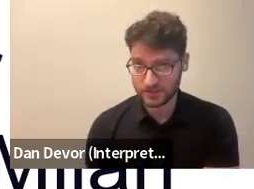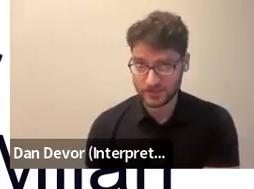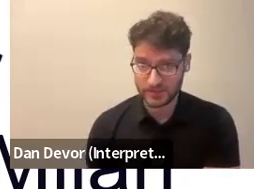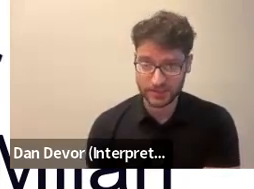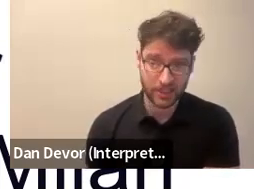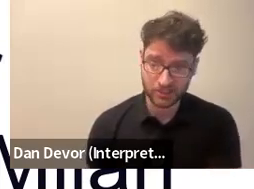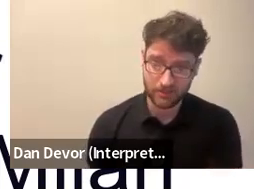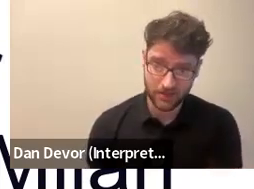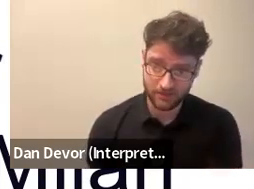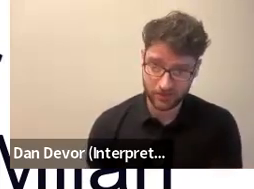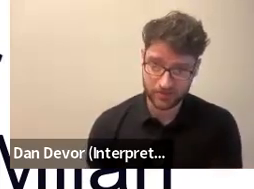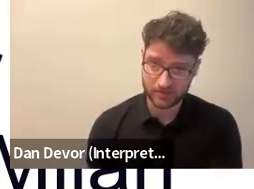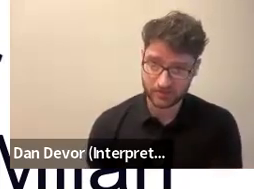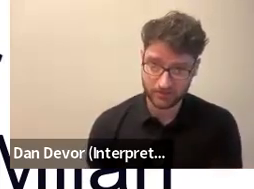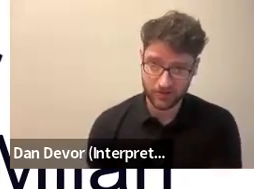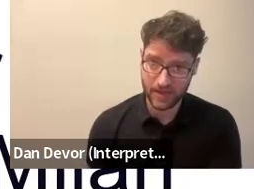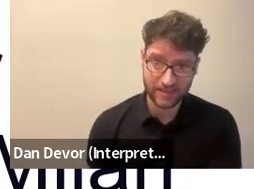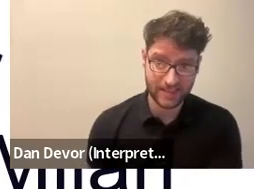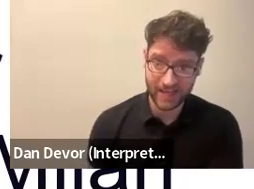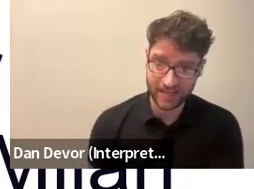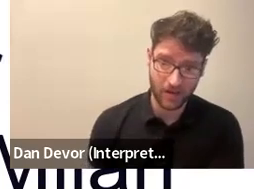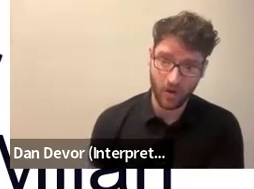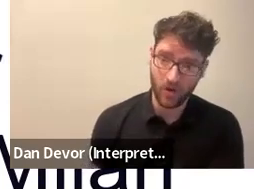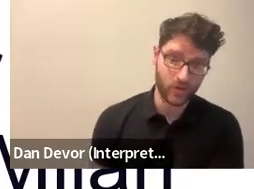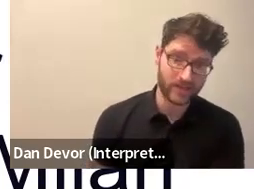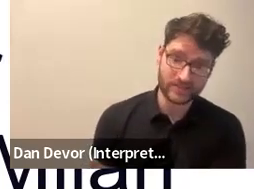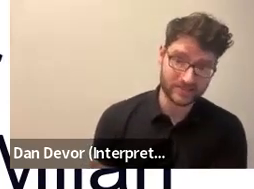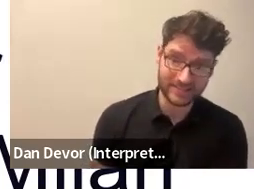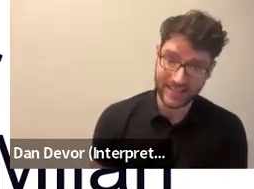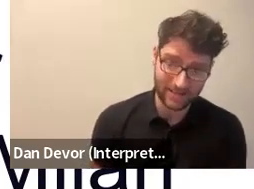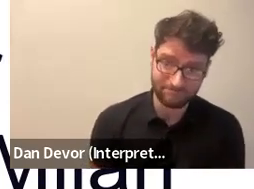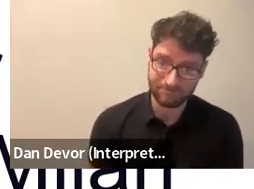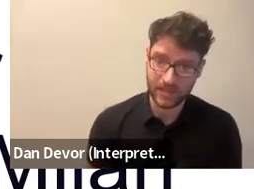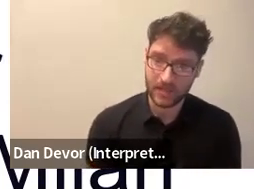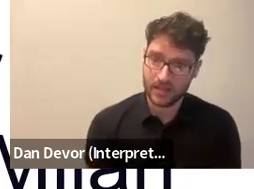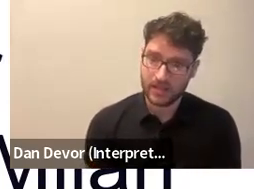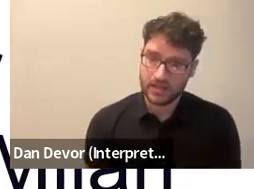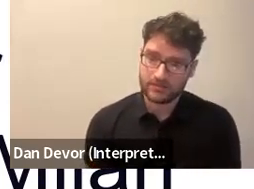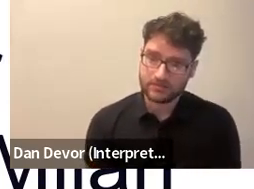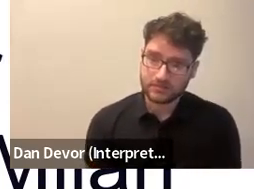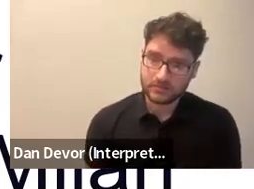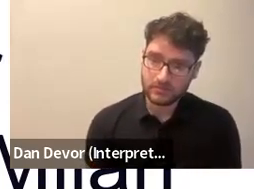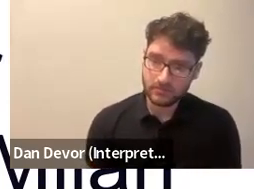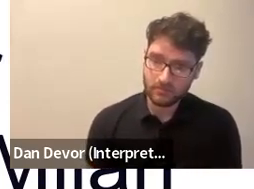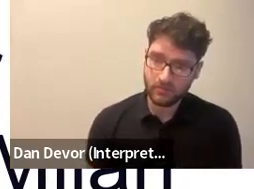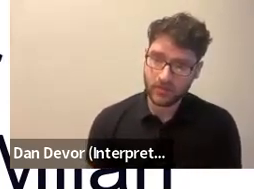the education of deaf folks from 1880 all the way still to today.